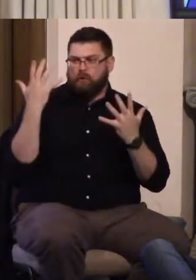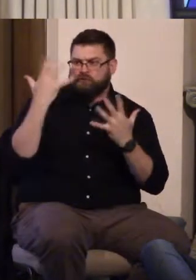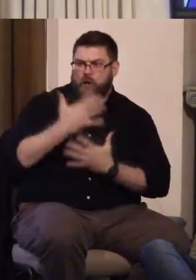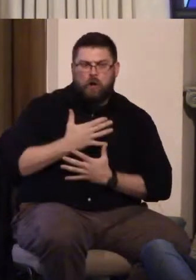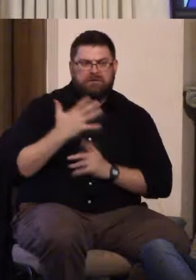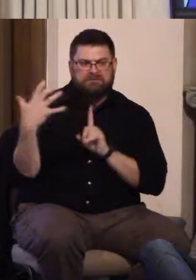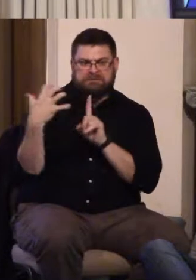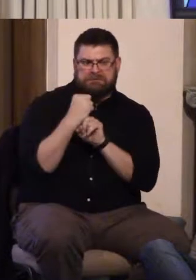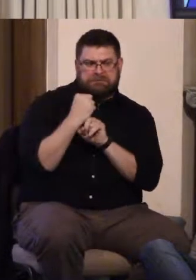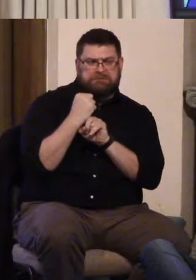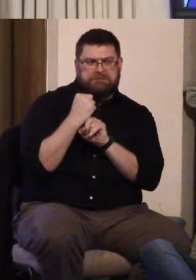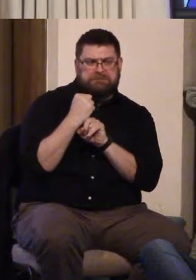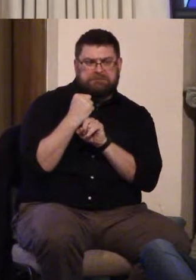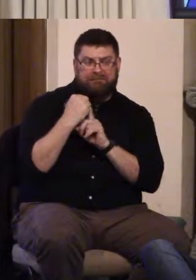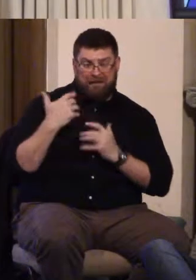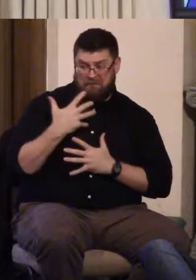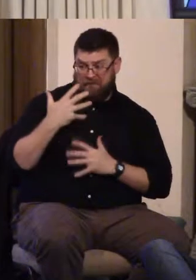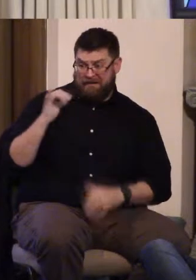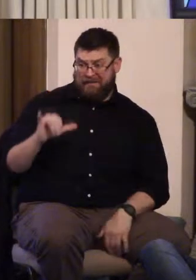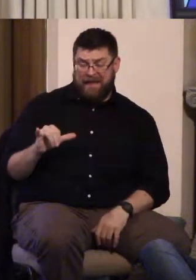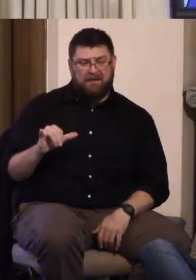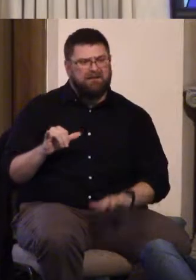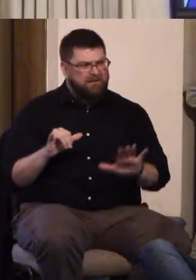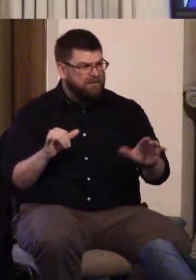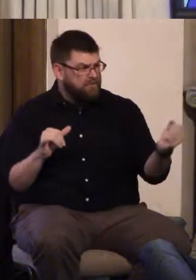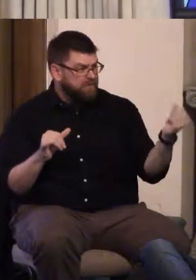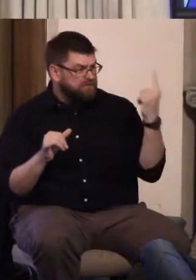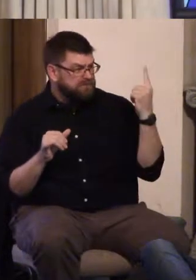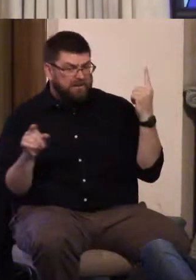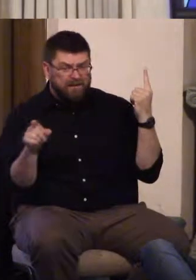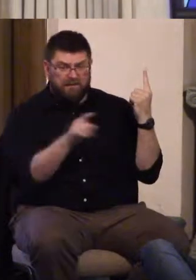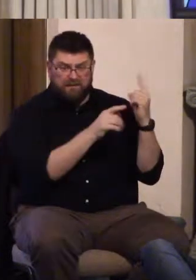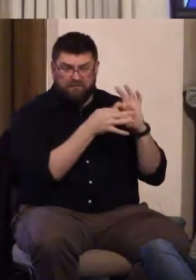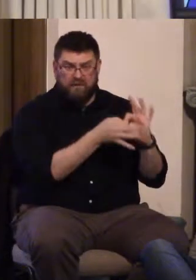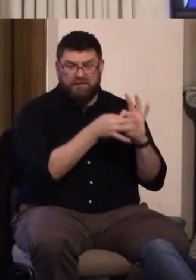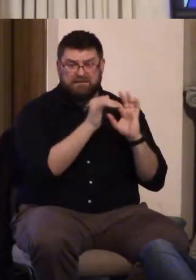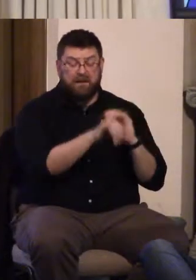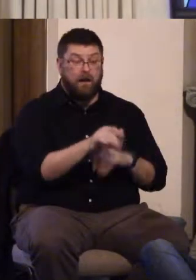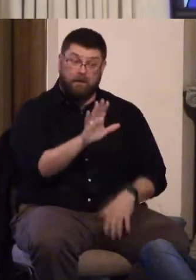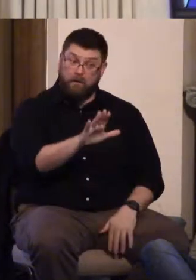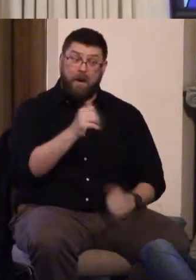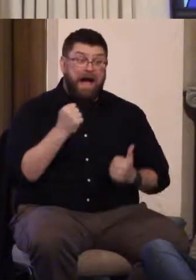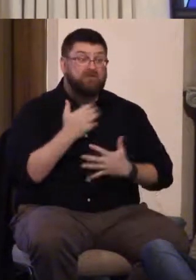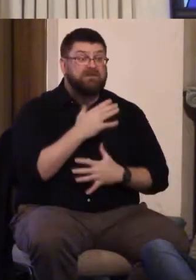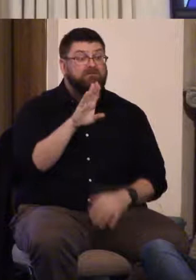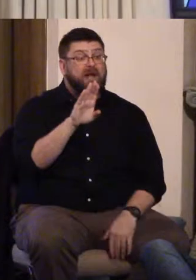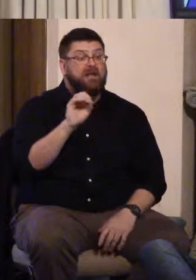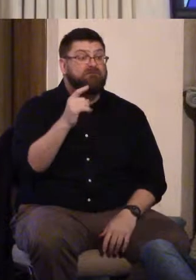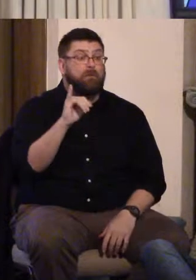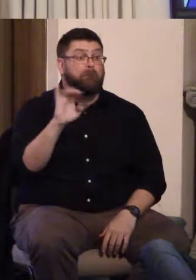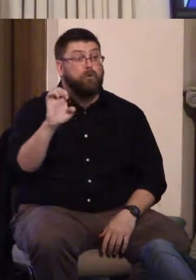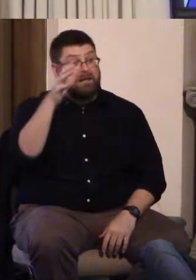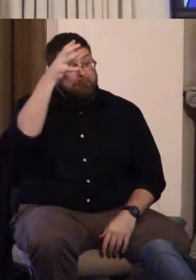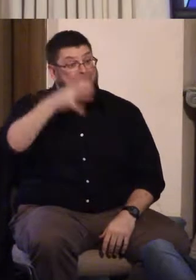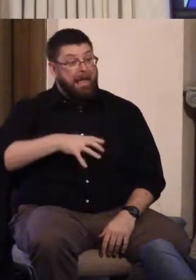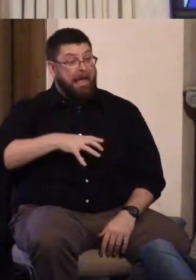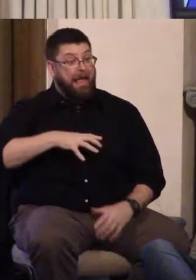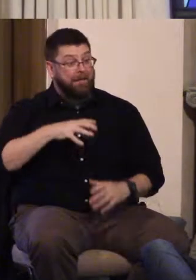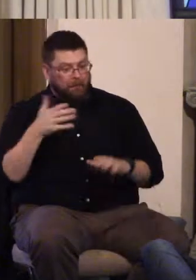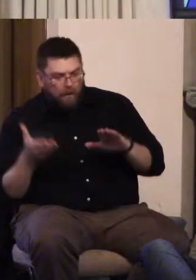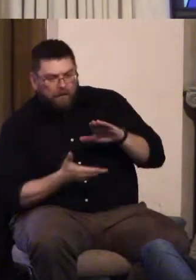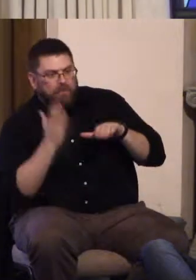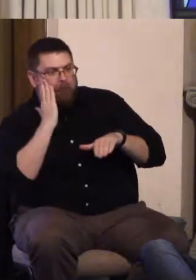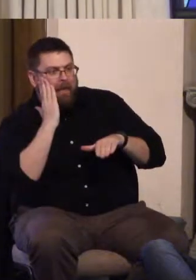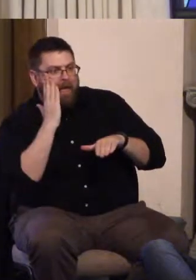going to come and get me. Can anybody relate to that? I was afraid of the boogeyman under my bed and in the